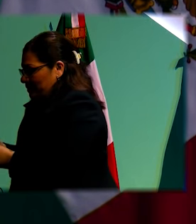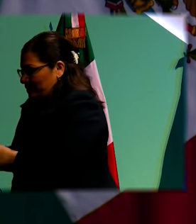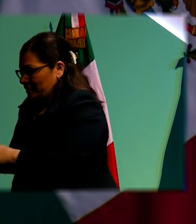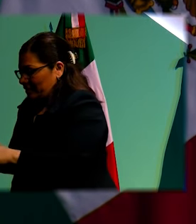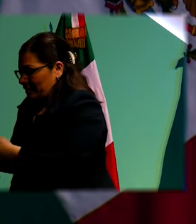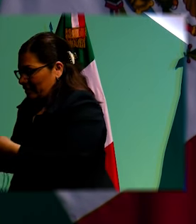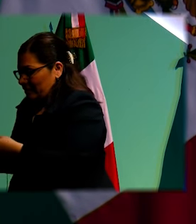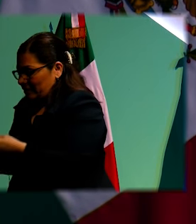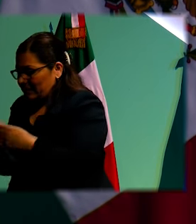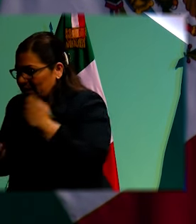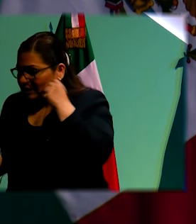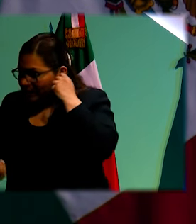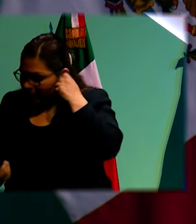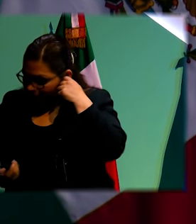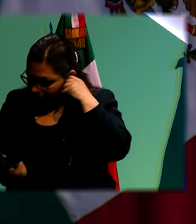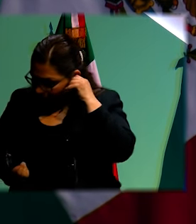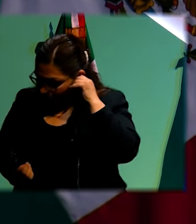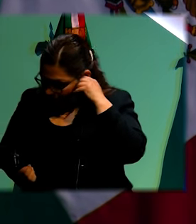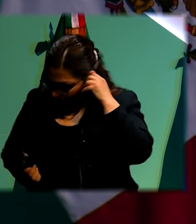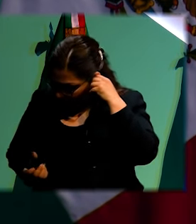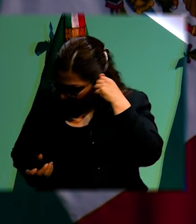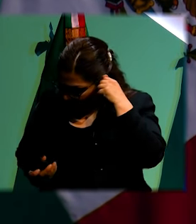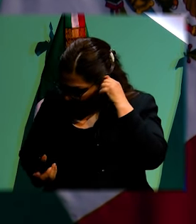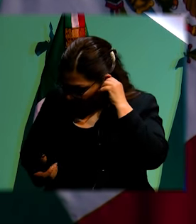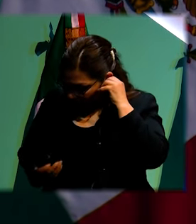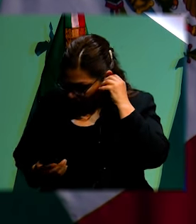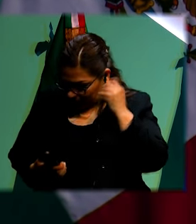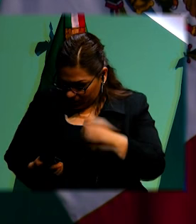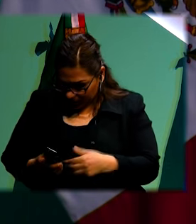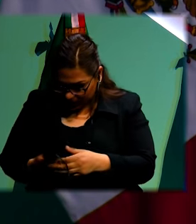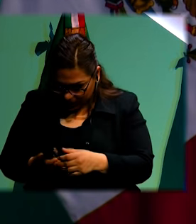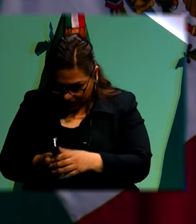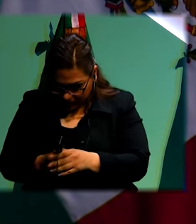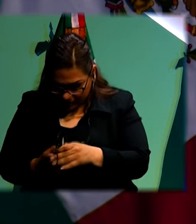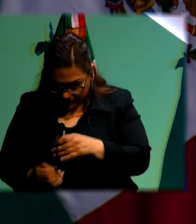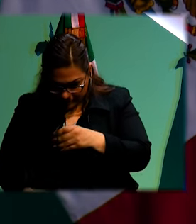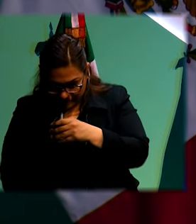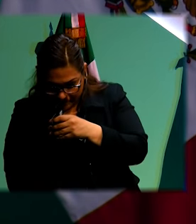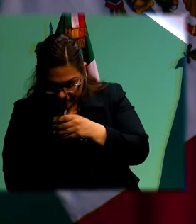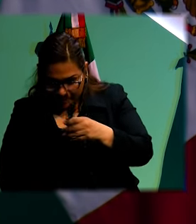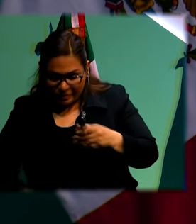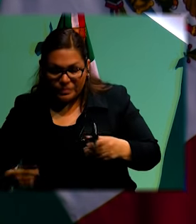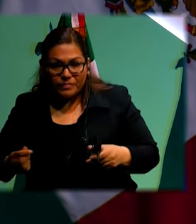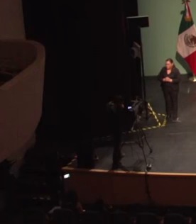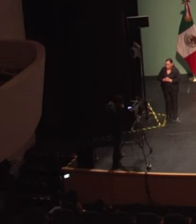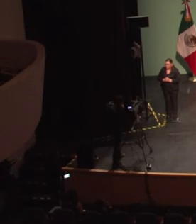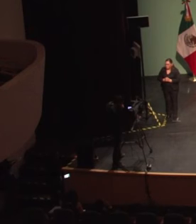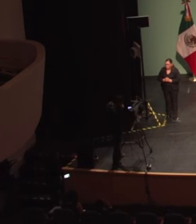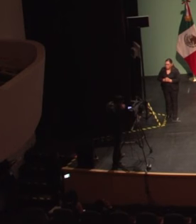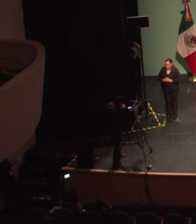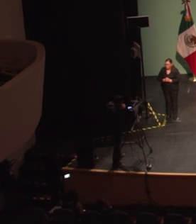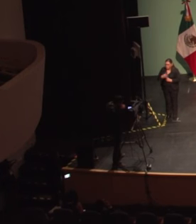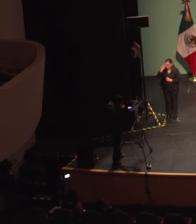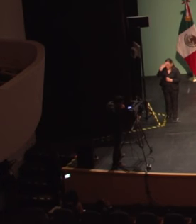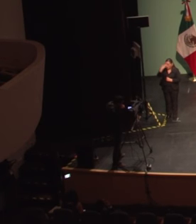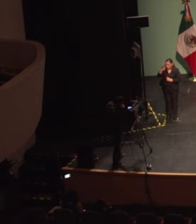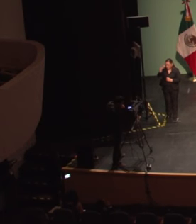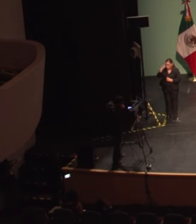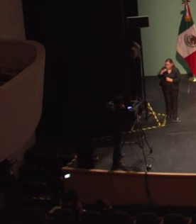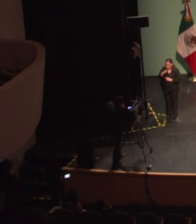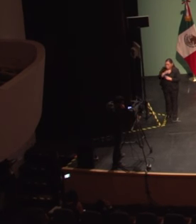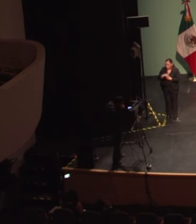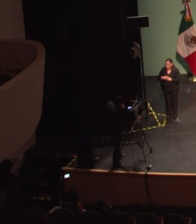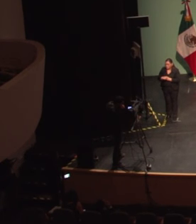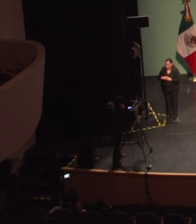contractually based, and when and where necessary, government-based, so that the users of the Internet